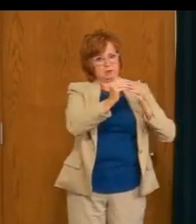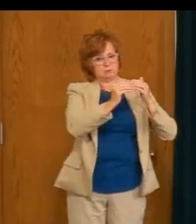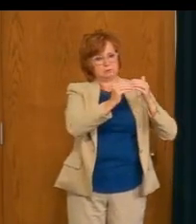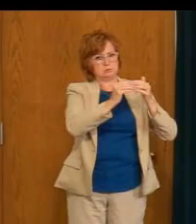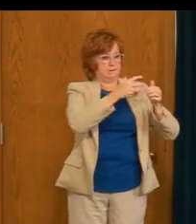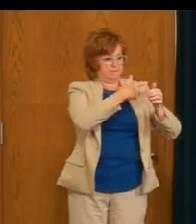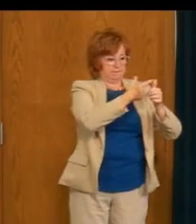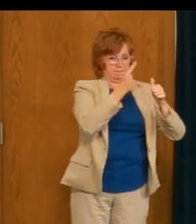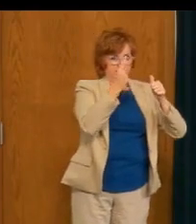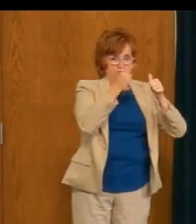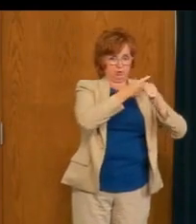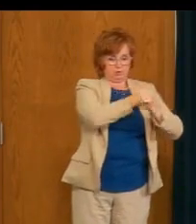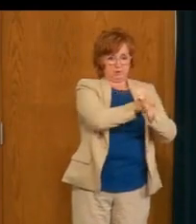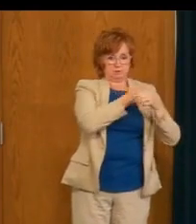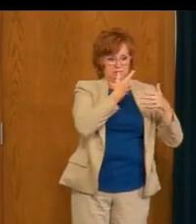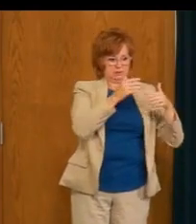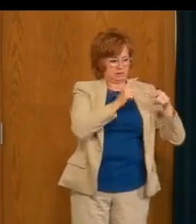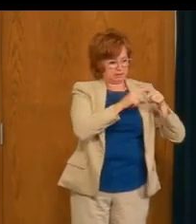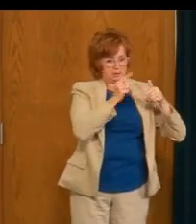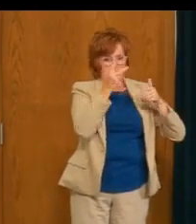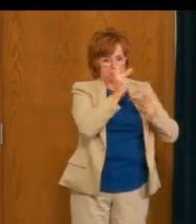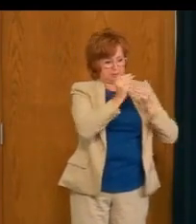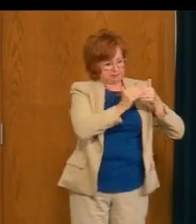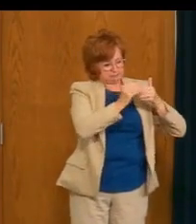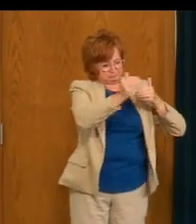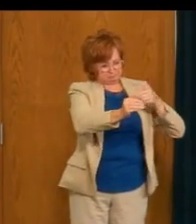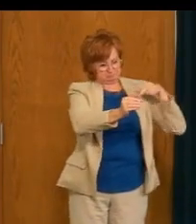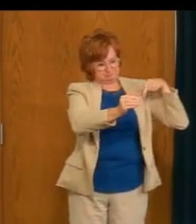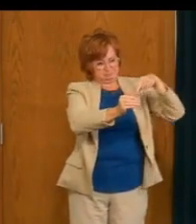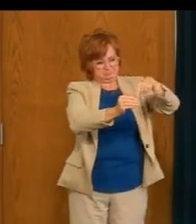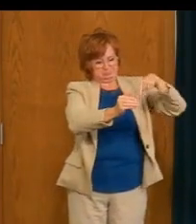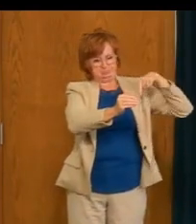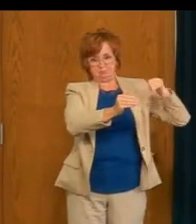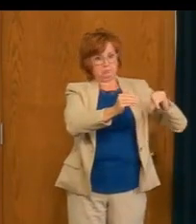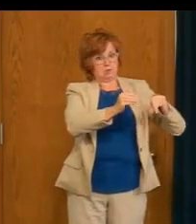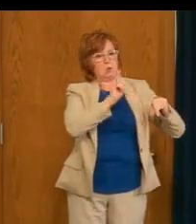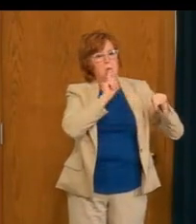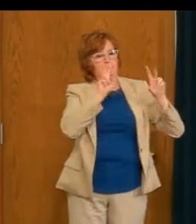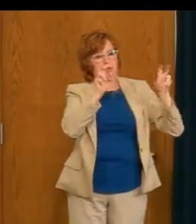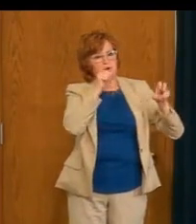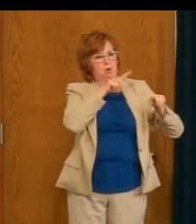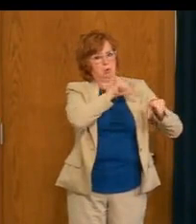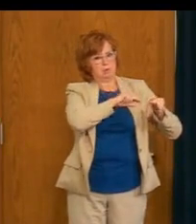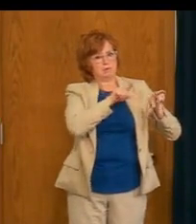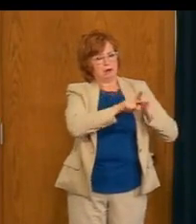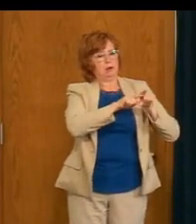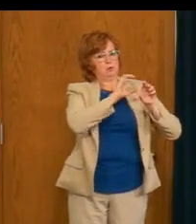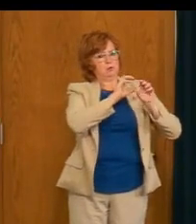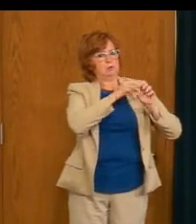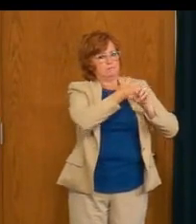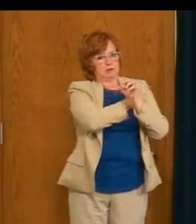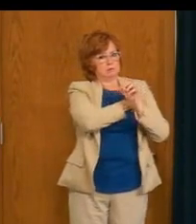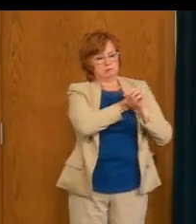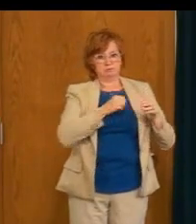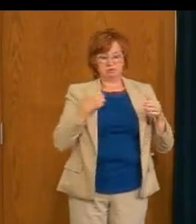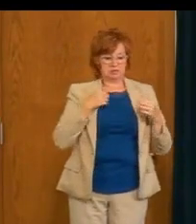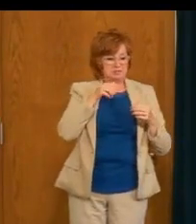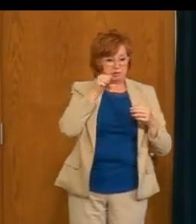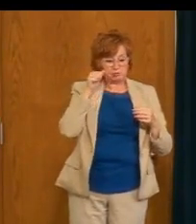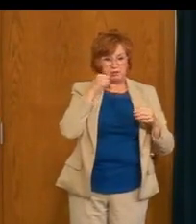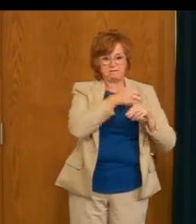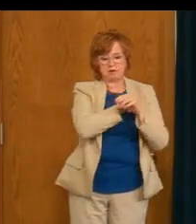Because within 3 weeks, you don't count that as a person being vaccinated even with the first dose, because your exposure may have happened just before you got